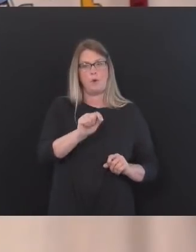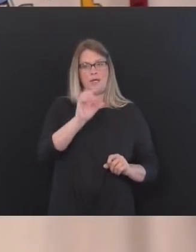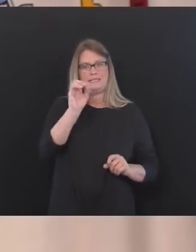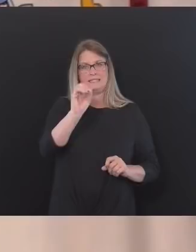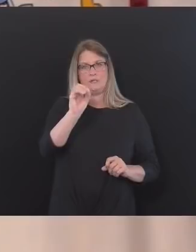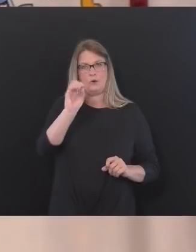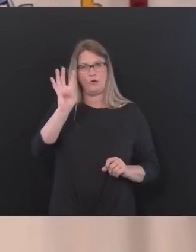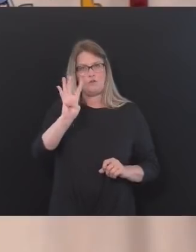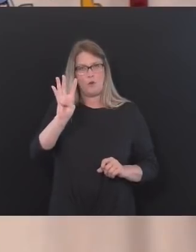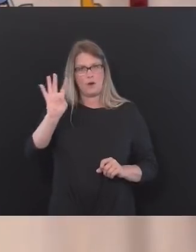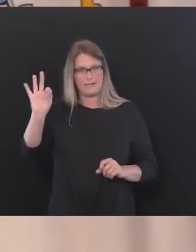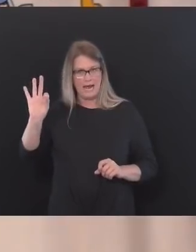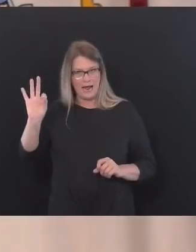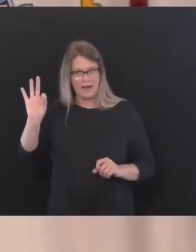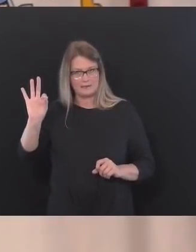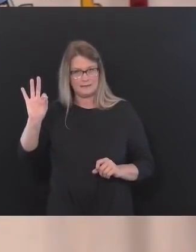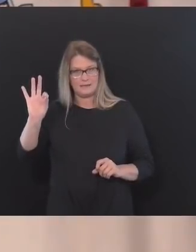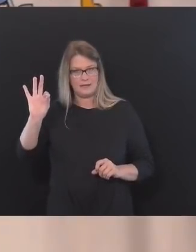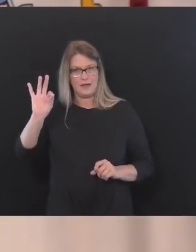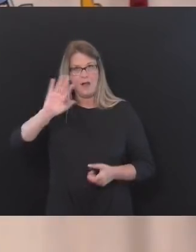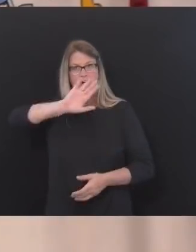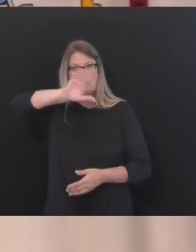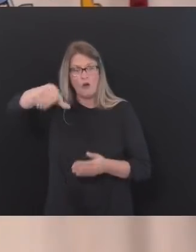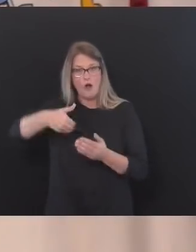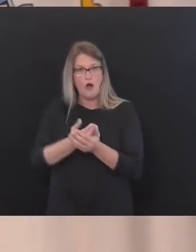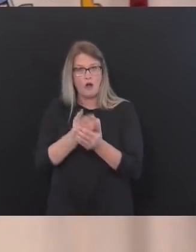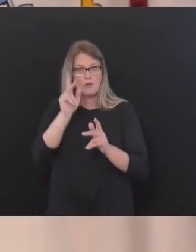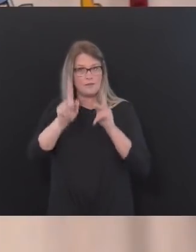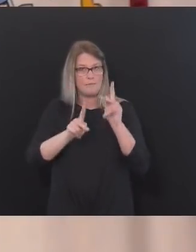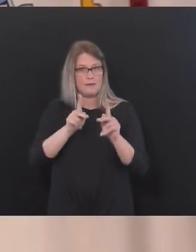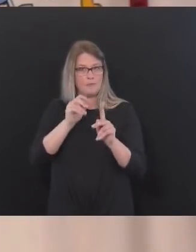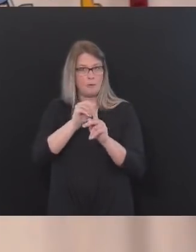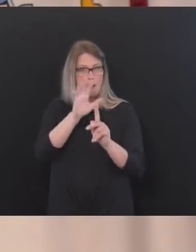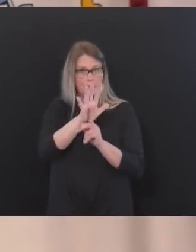0.049 of its population.